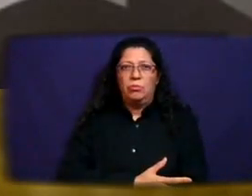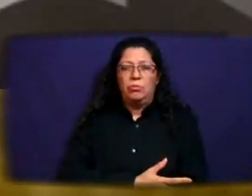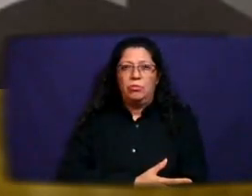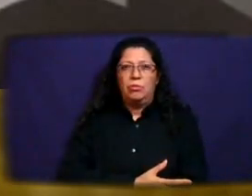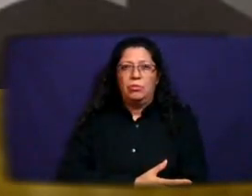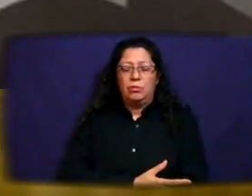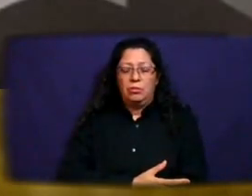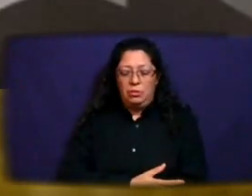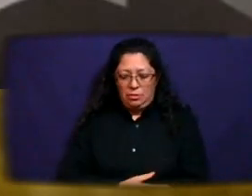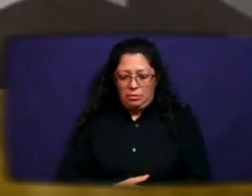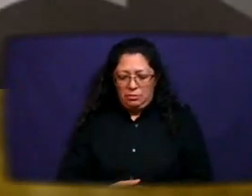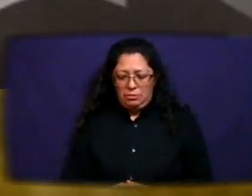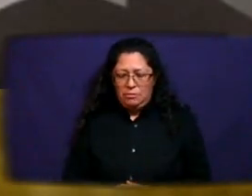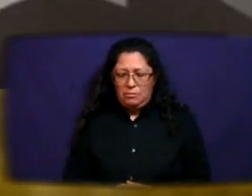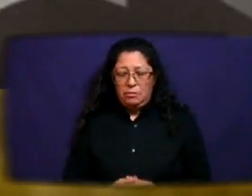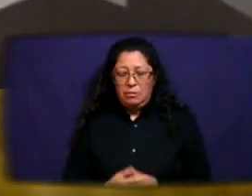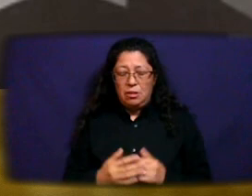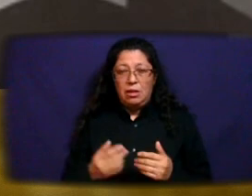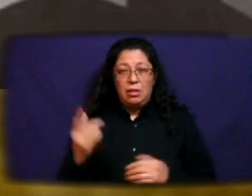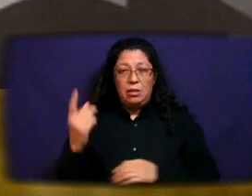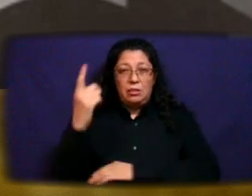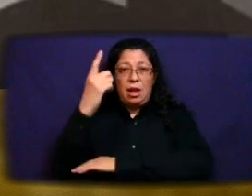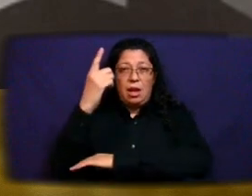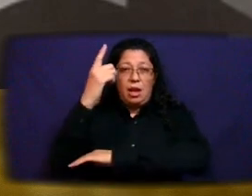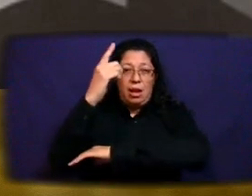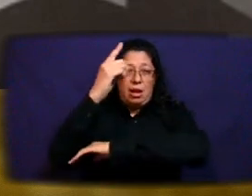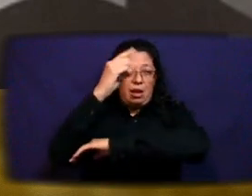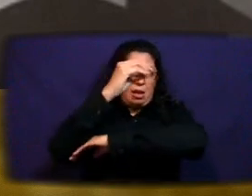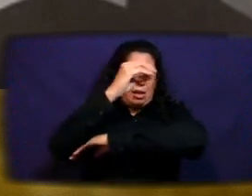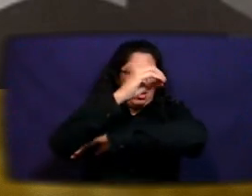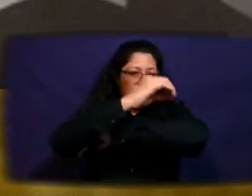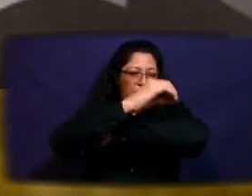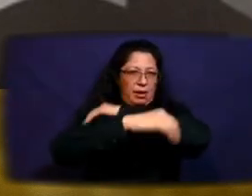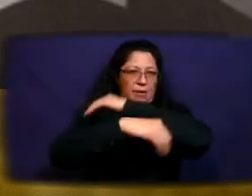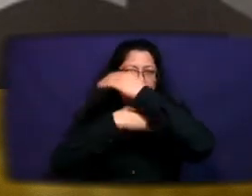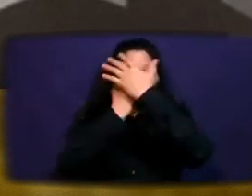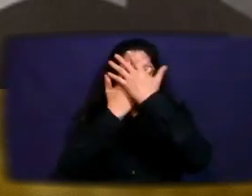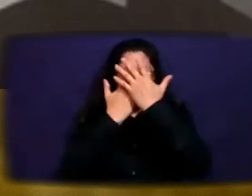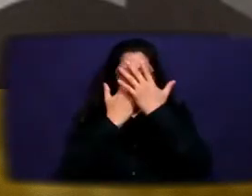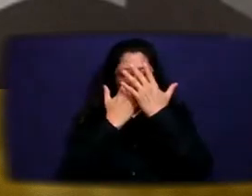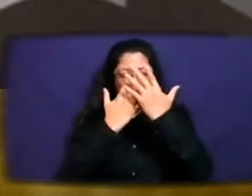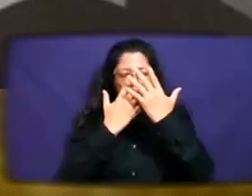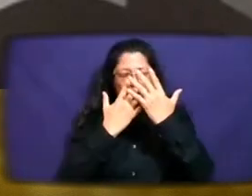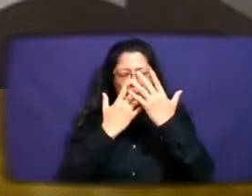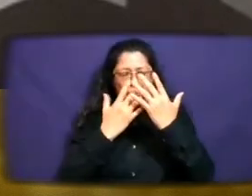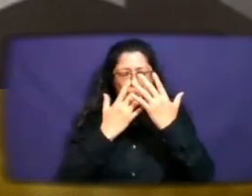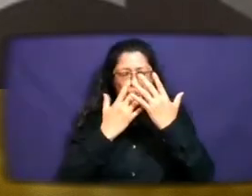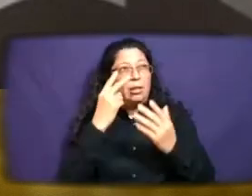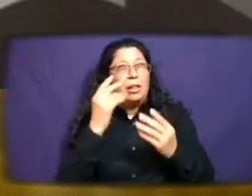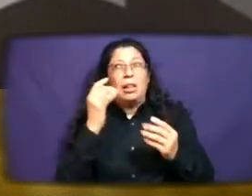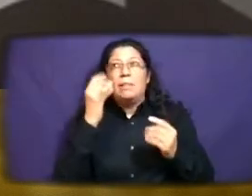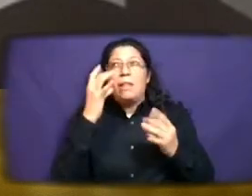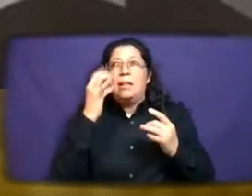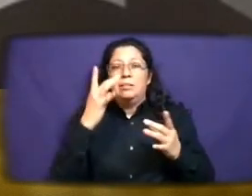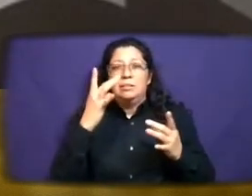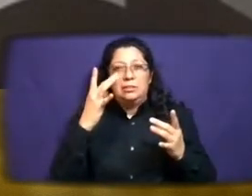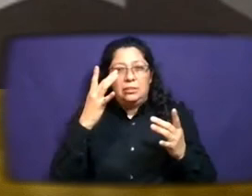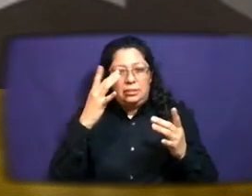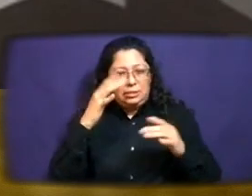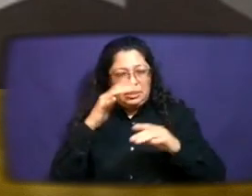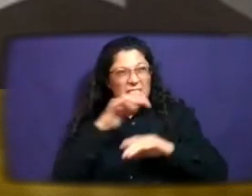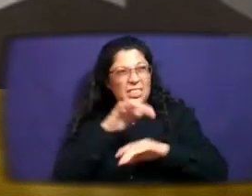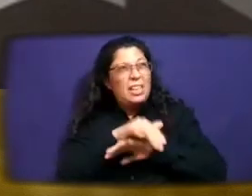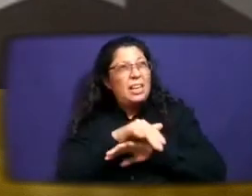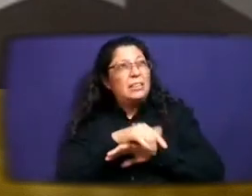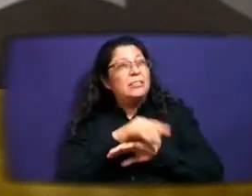Day fades into darkness, interrupted by bursts of light. The night,